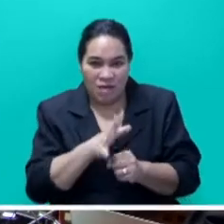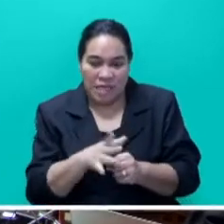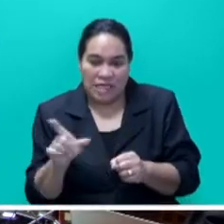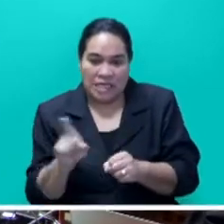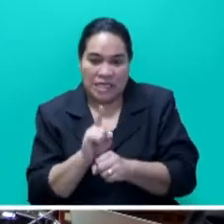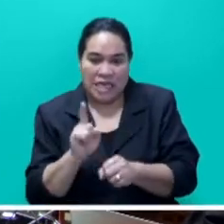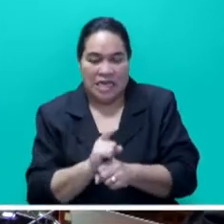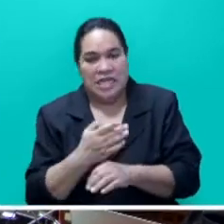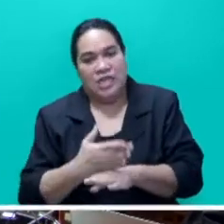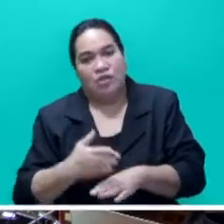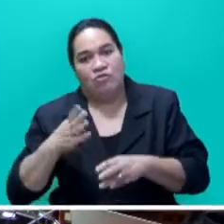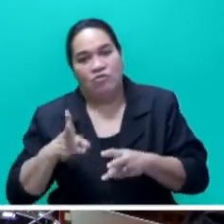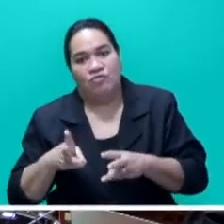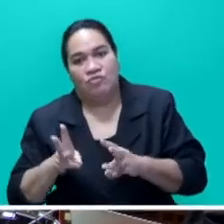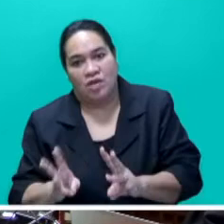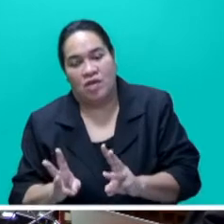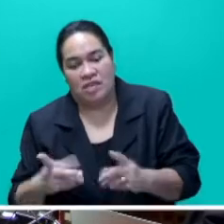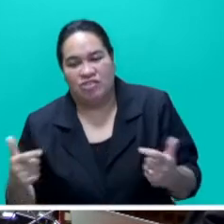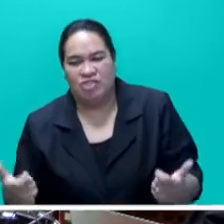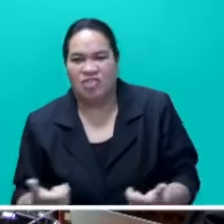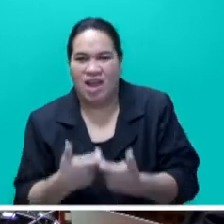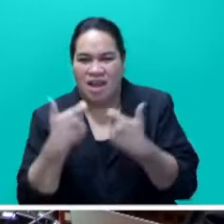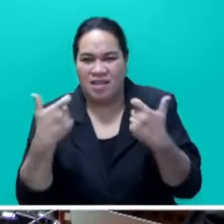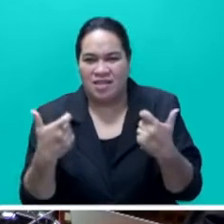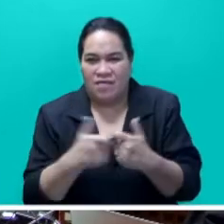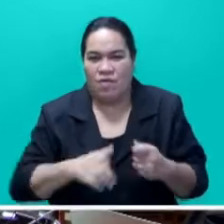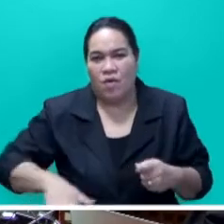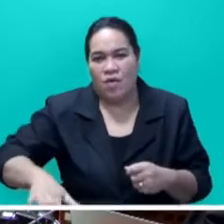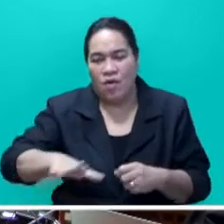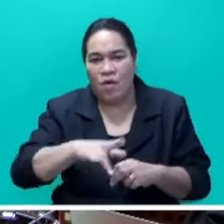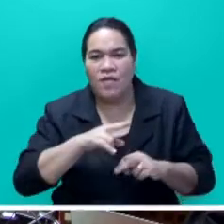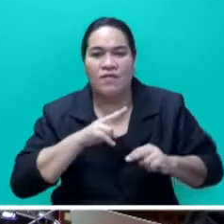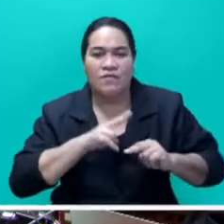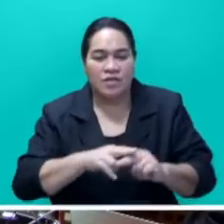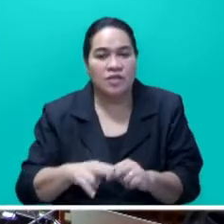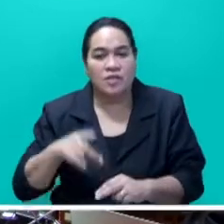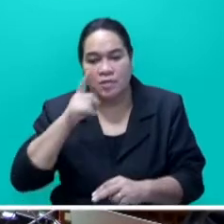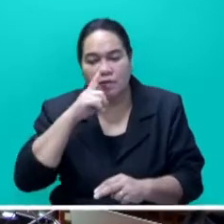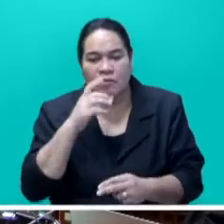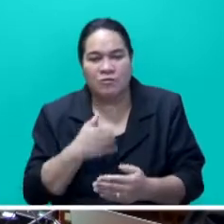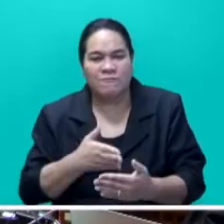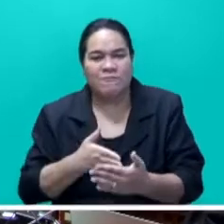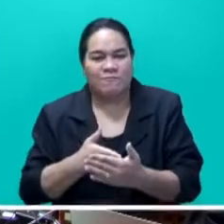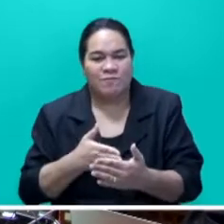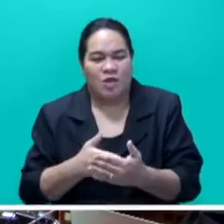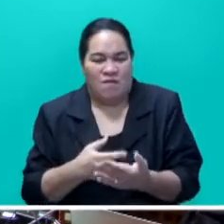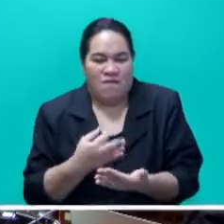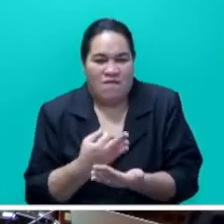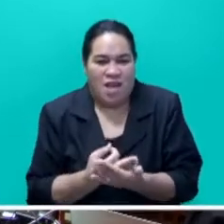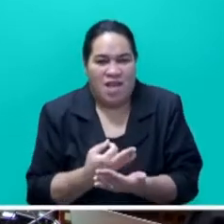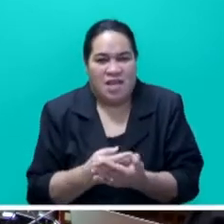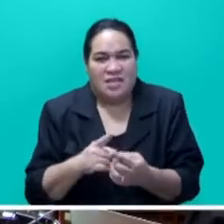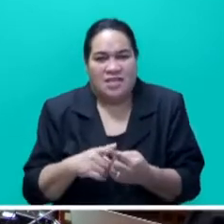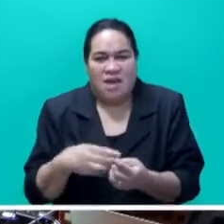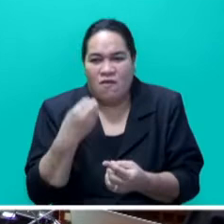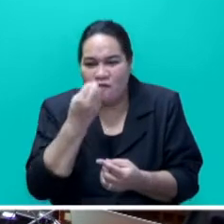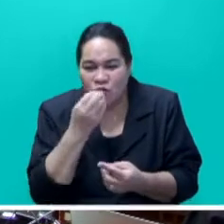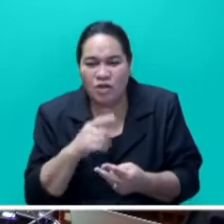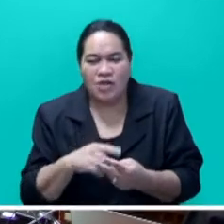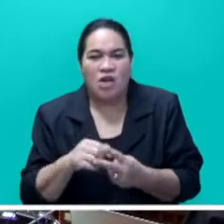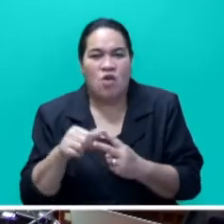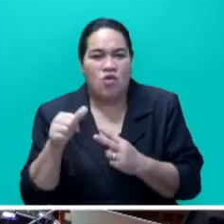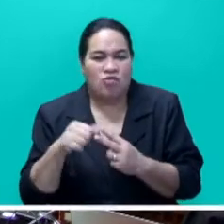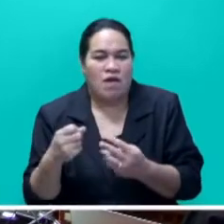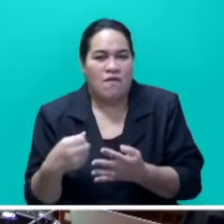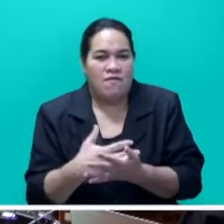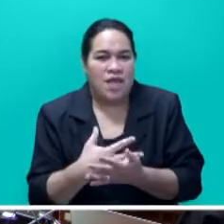this. We've got some new challenges for all Fijians, particularly constraints on our finance, our food supply, and our job security.